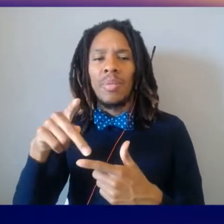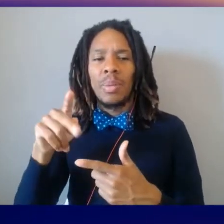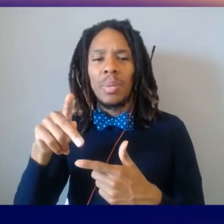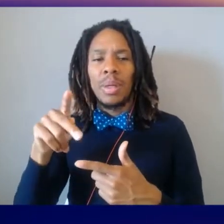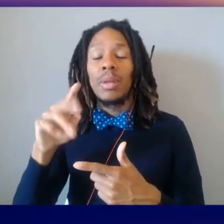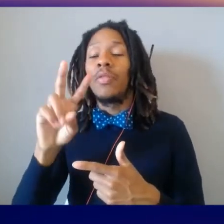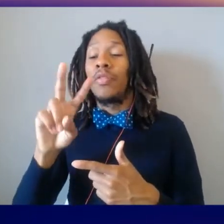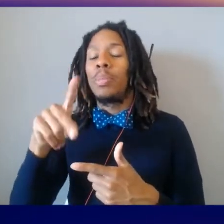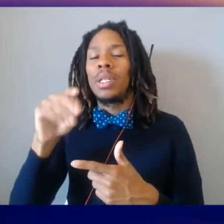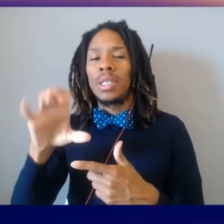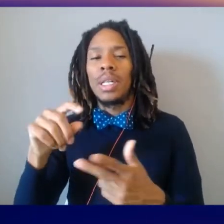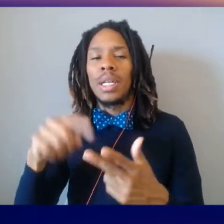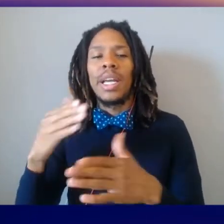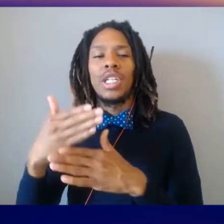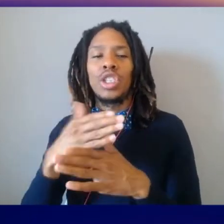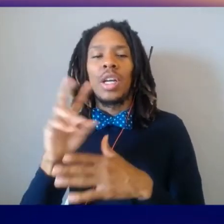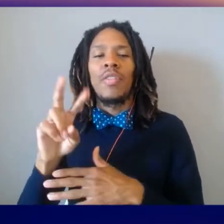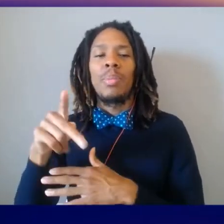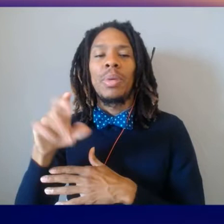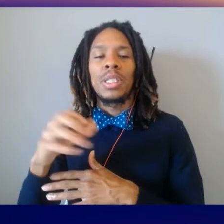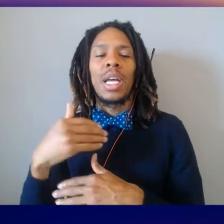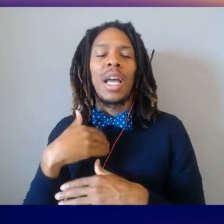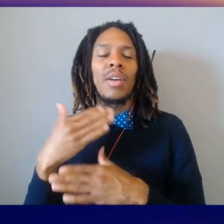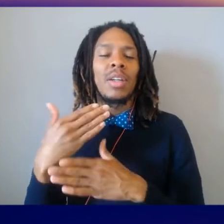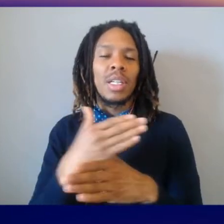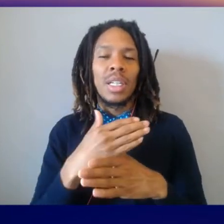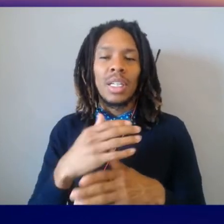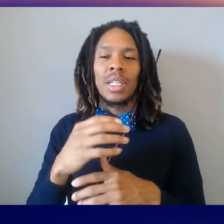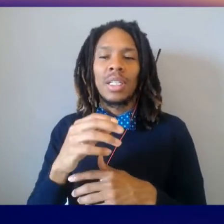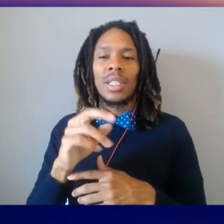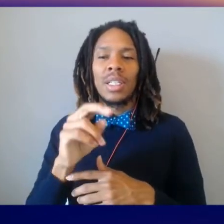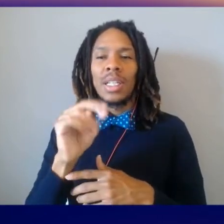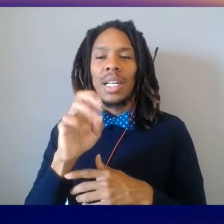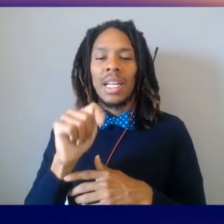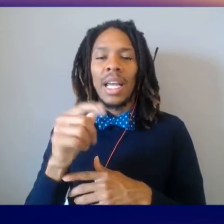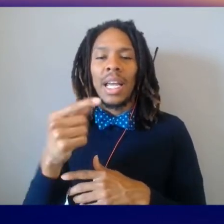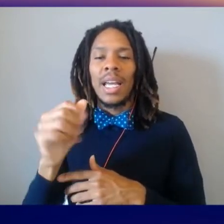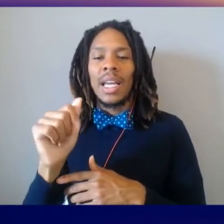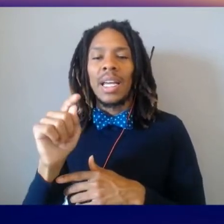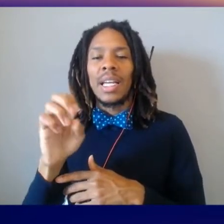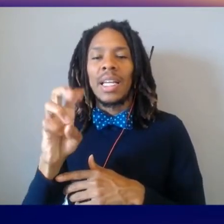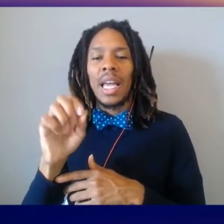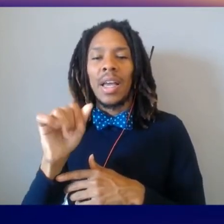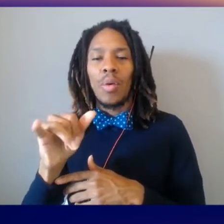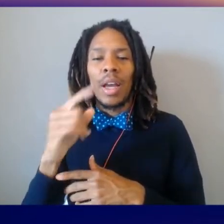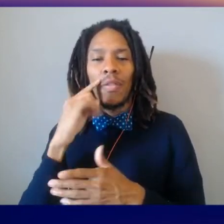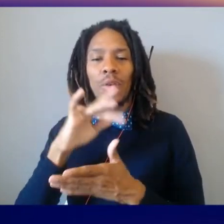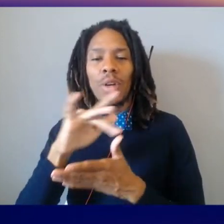host services like NAT gateway for centralized internet egress.